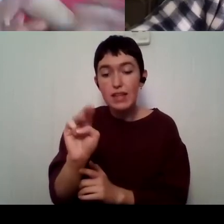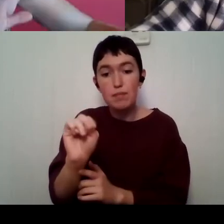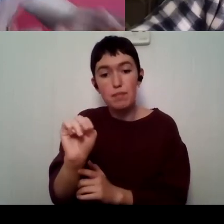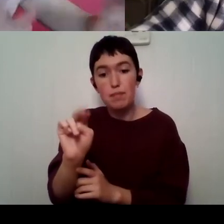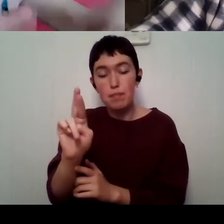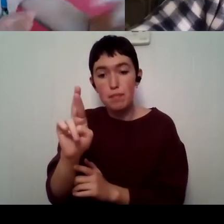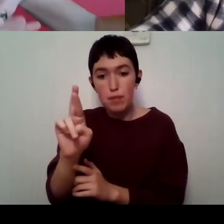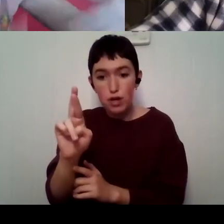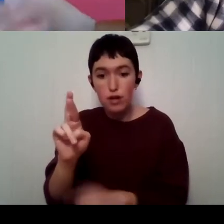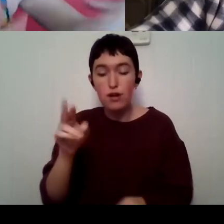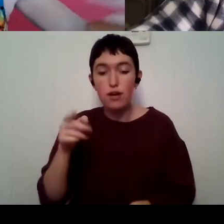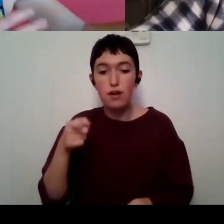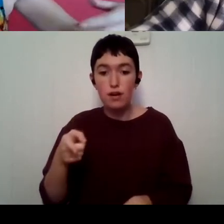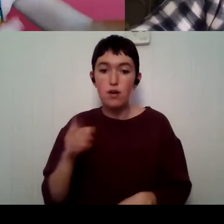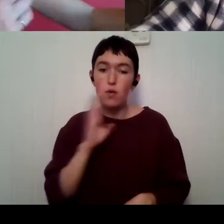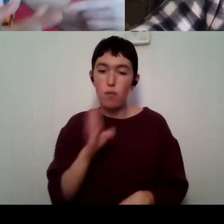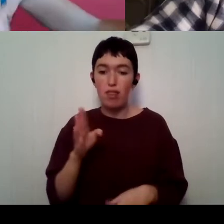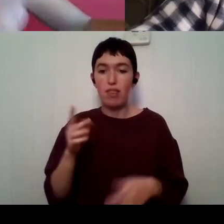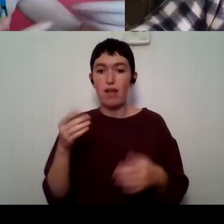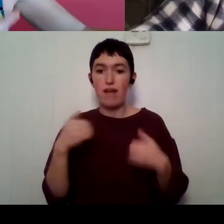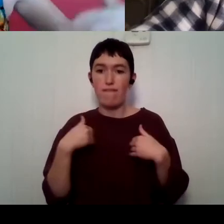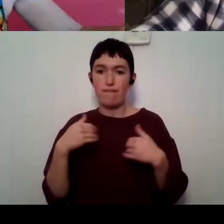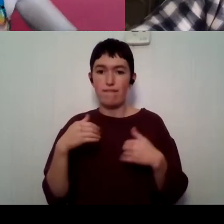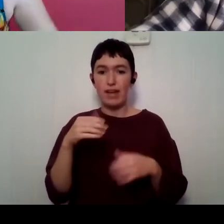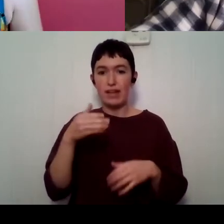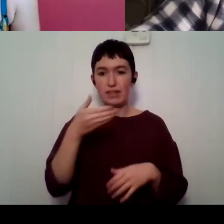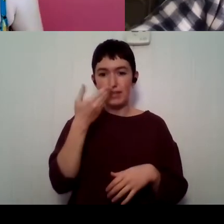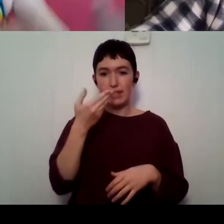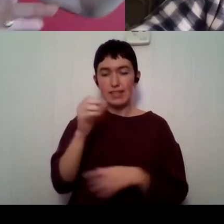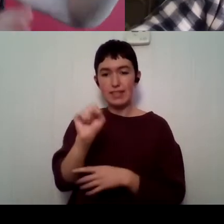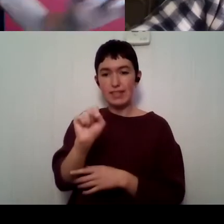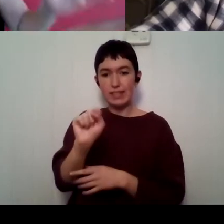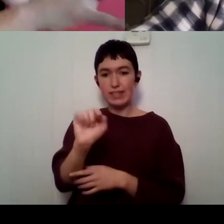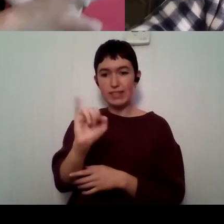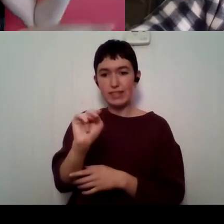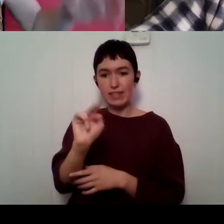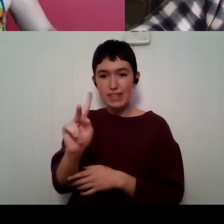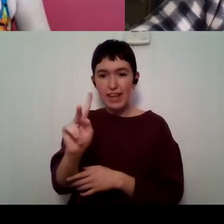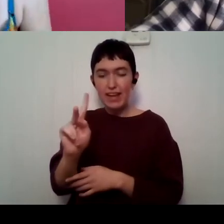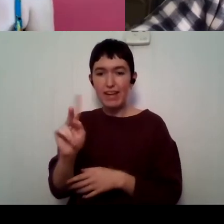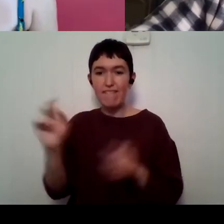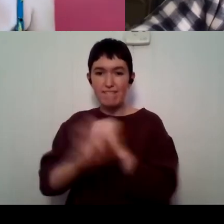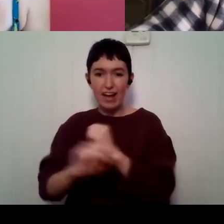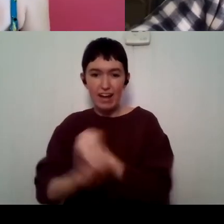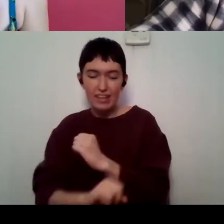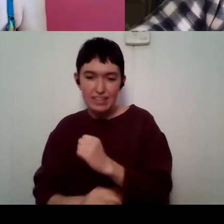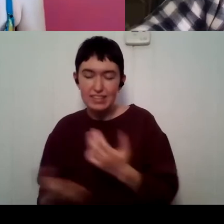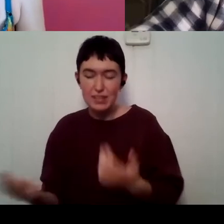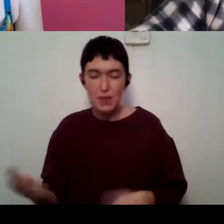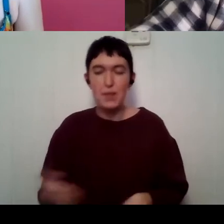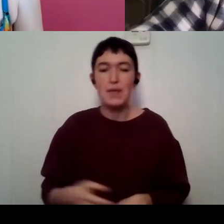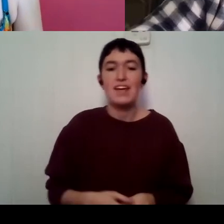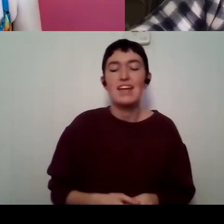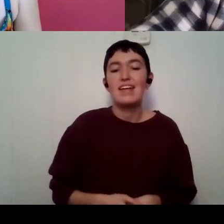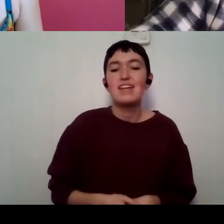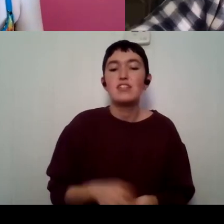of, it's a competitive, and go back and forth with one another, like, and I stink you. So there are ways that they can, you know,